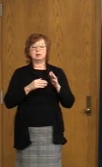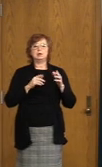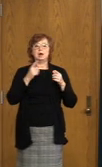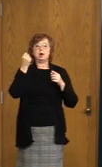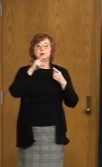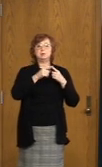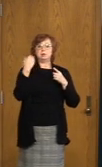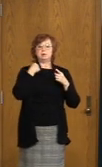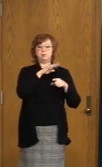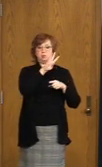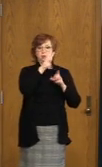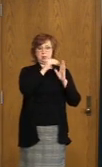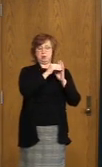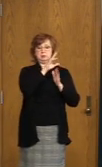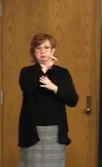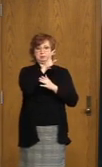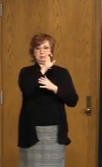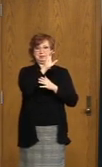of